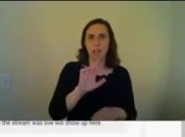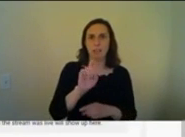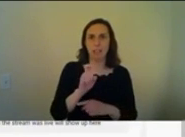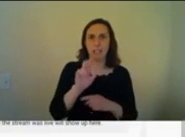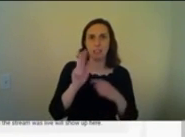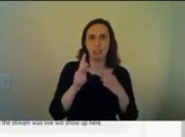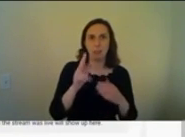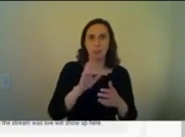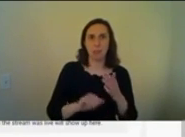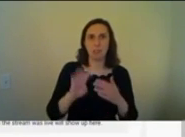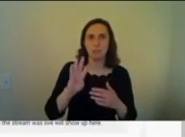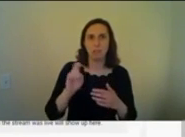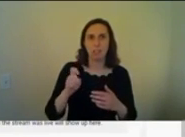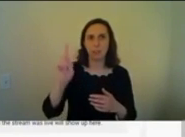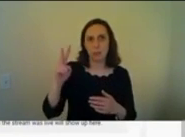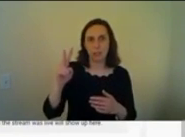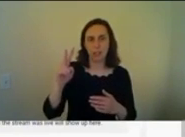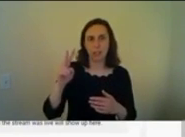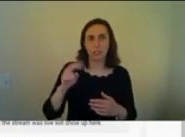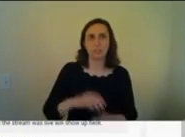minus 4x squared